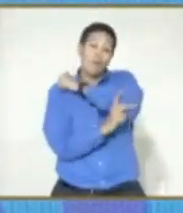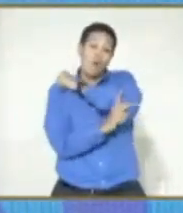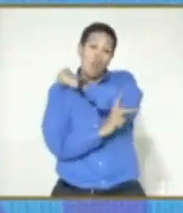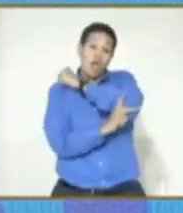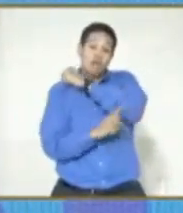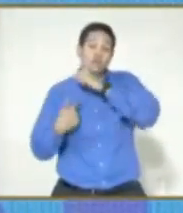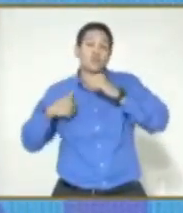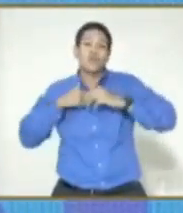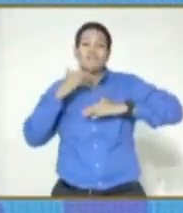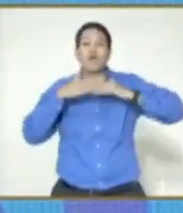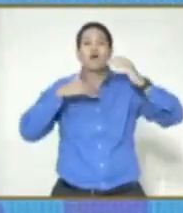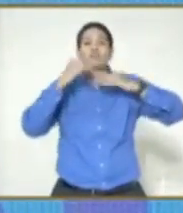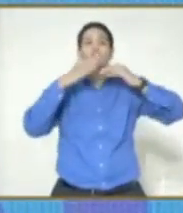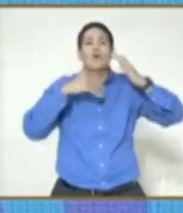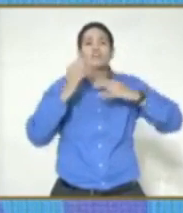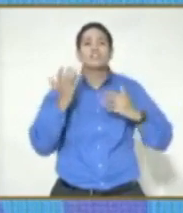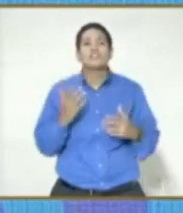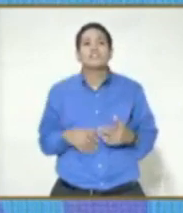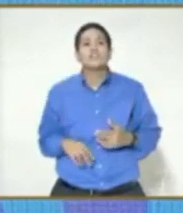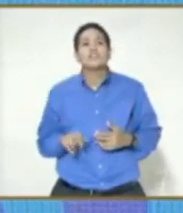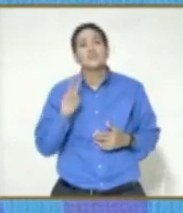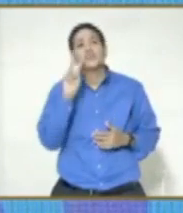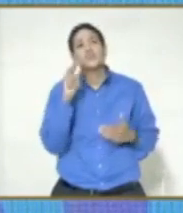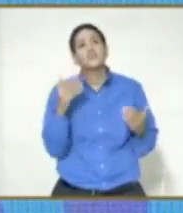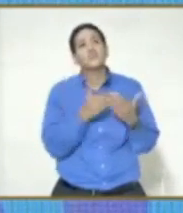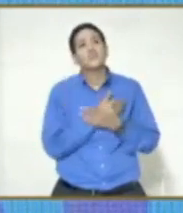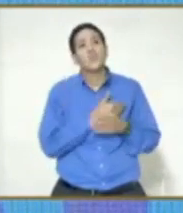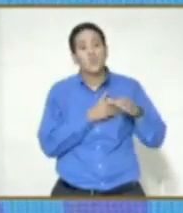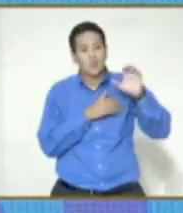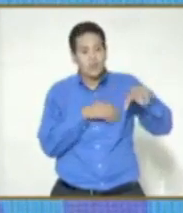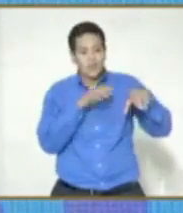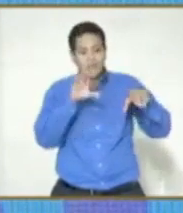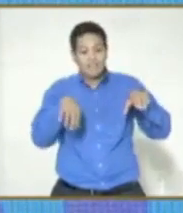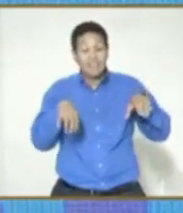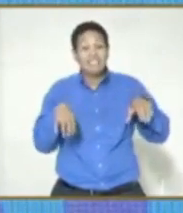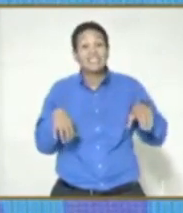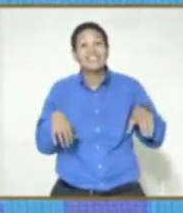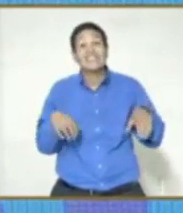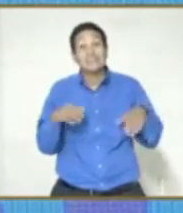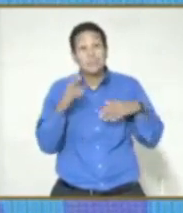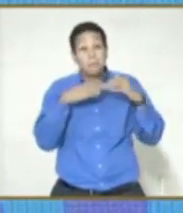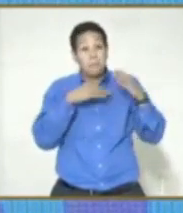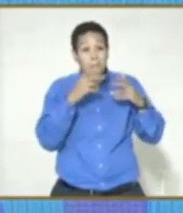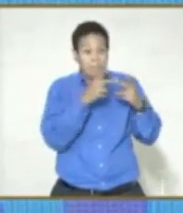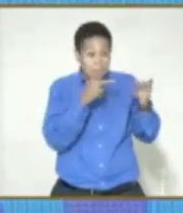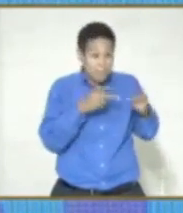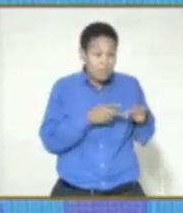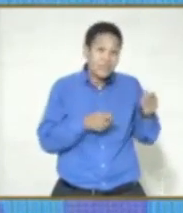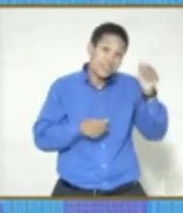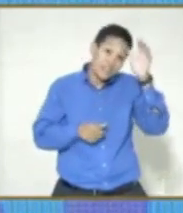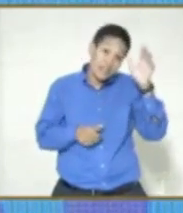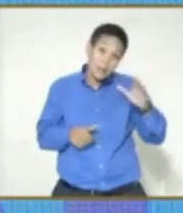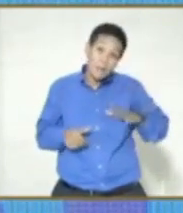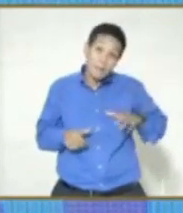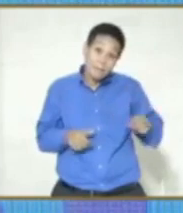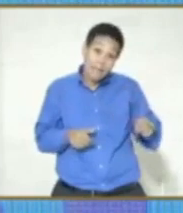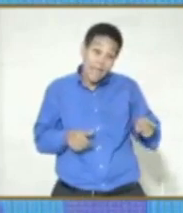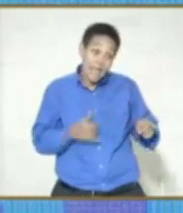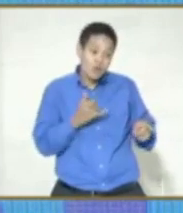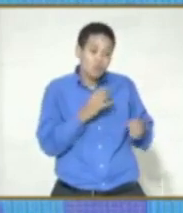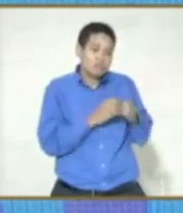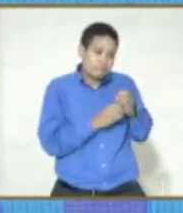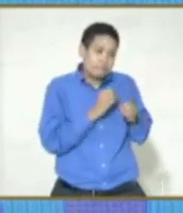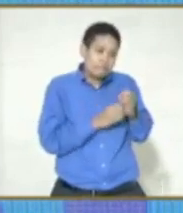have constructed 2 new facilities. Presently, the male ward is under